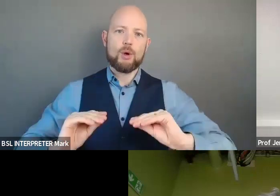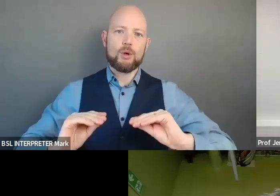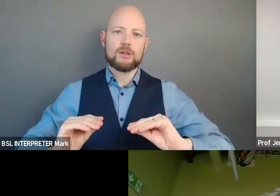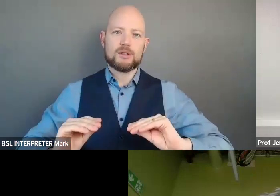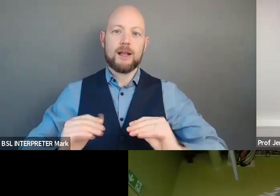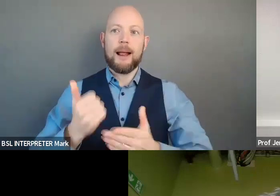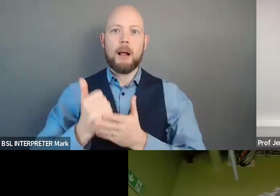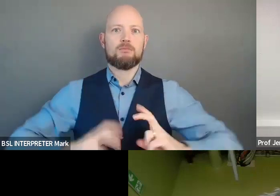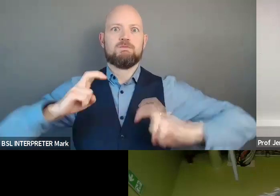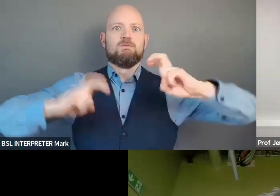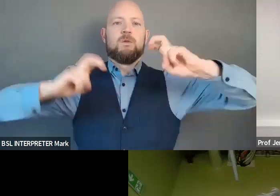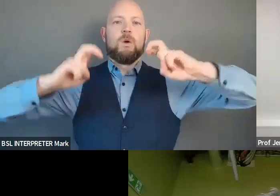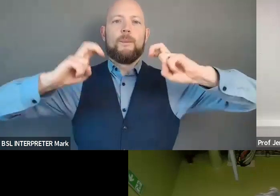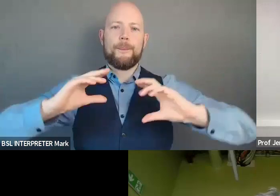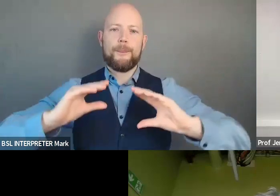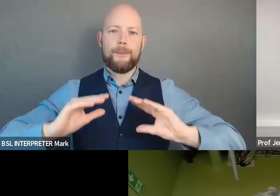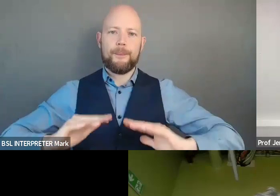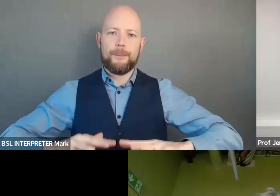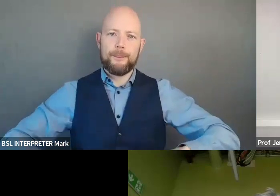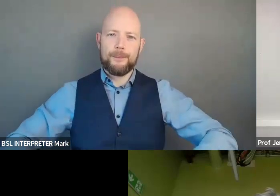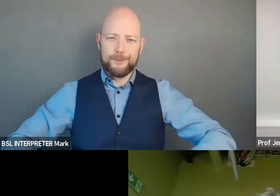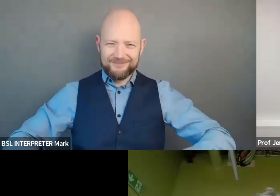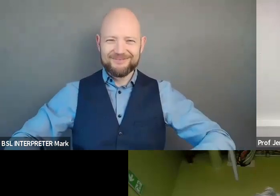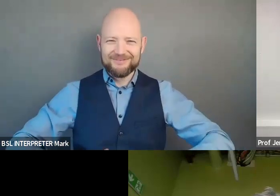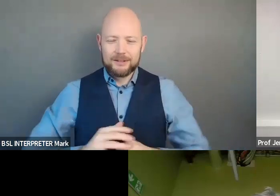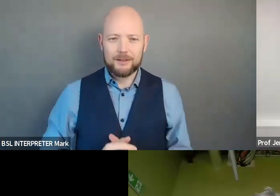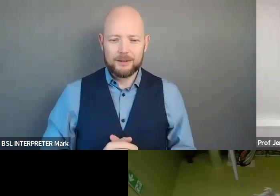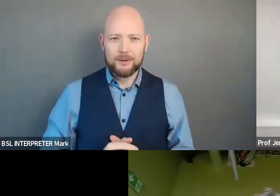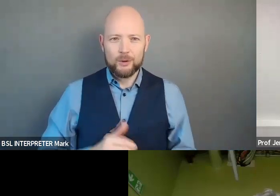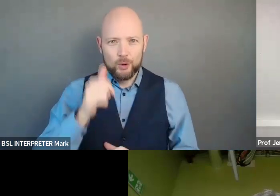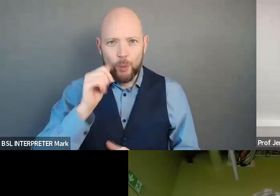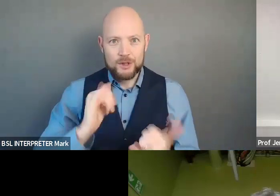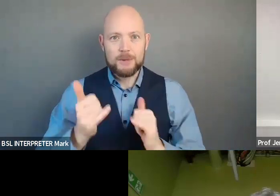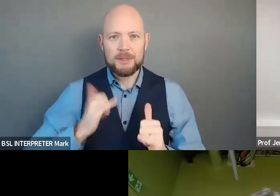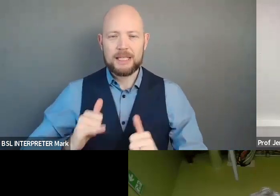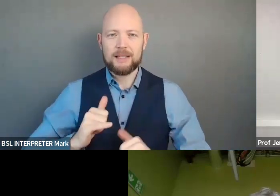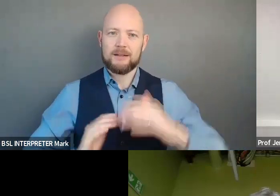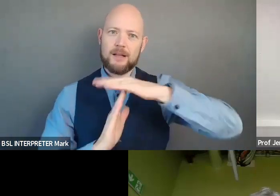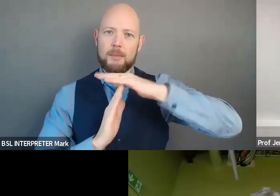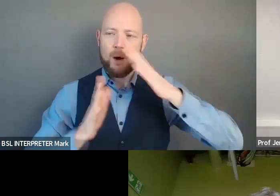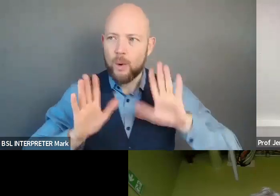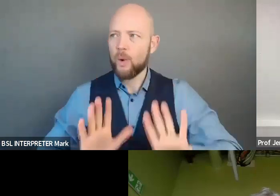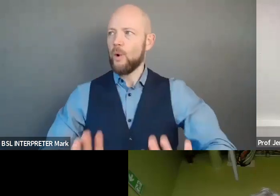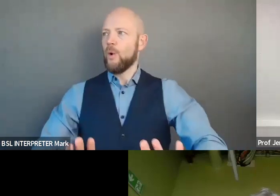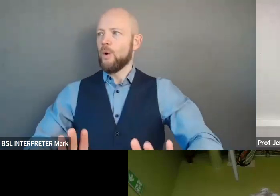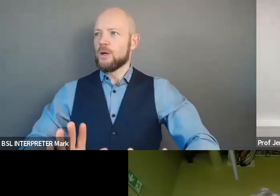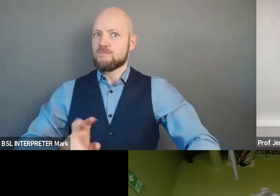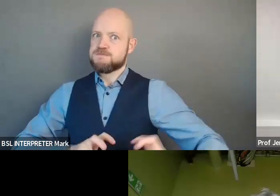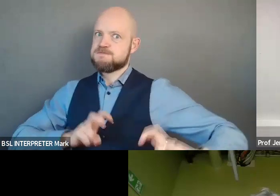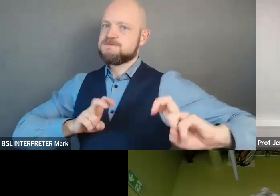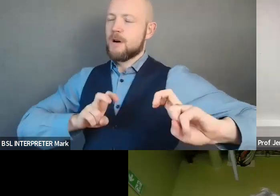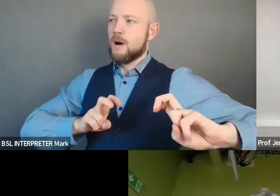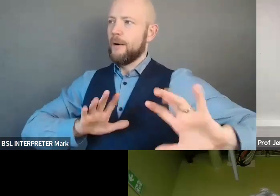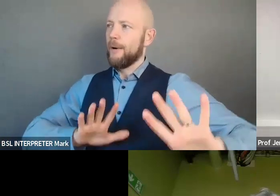in the conversation. Sometimes we all know that sometimes we just need to step back a little bit from a heated situation, from